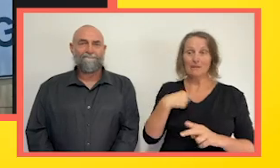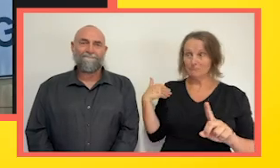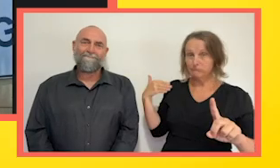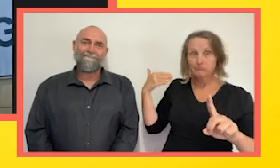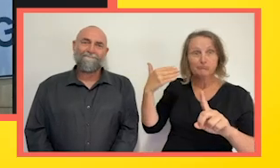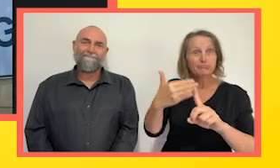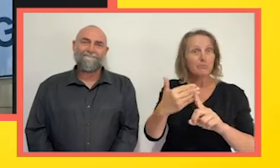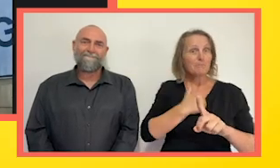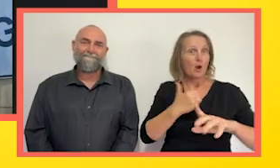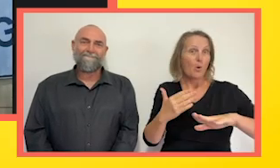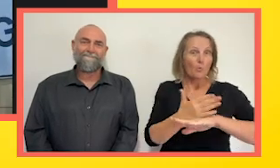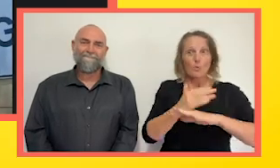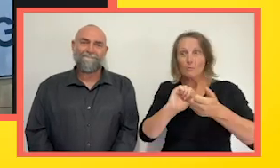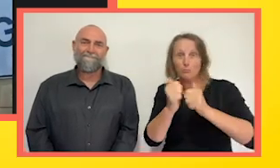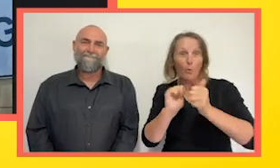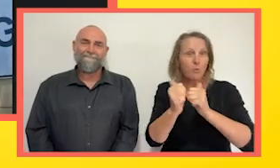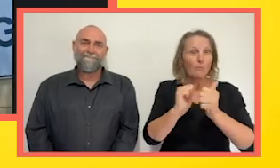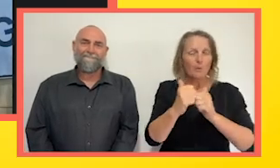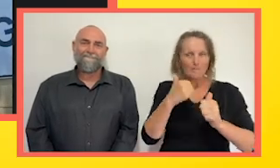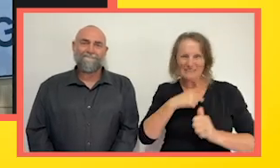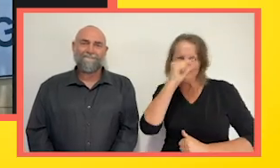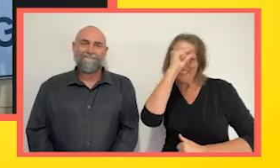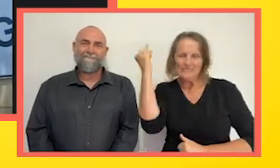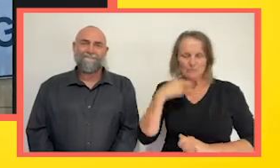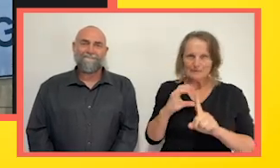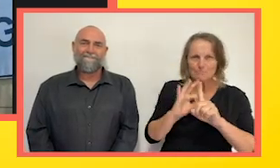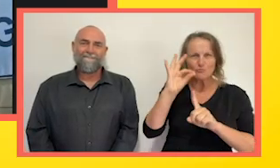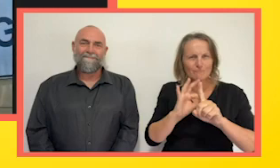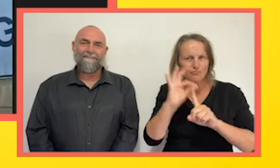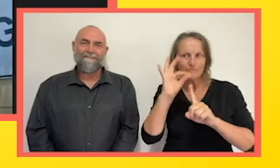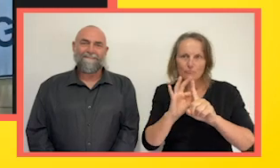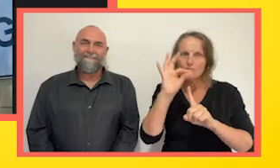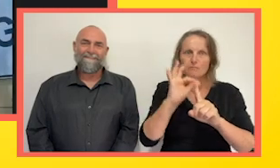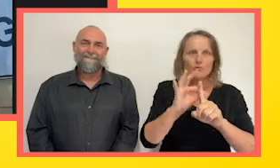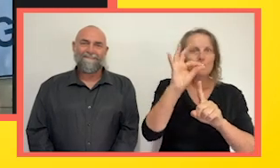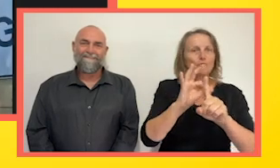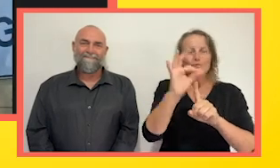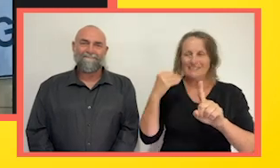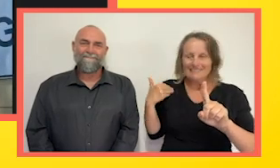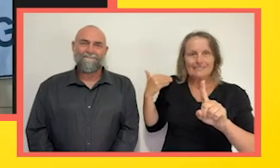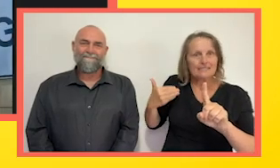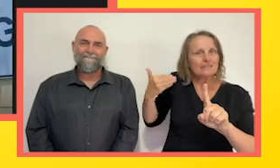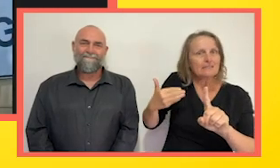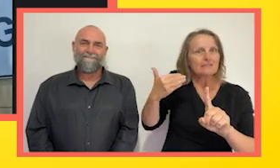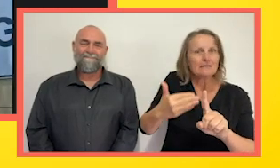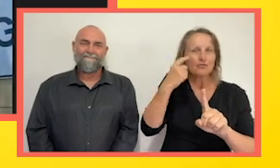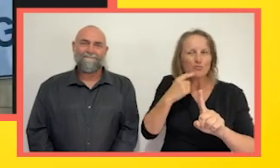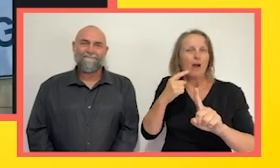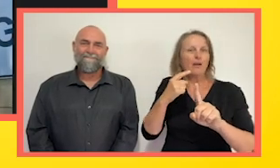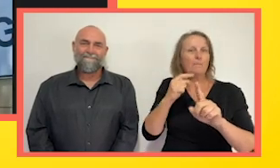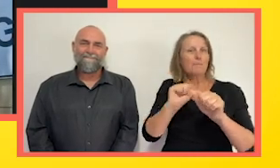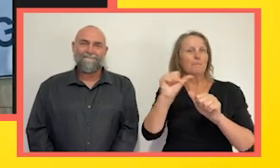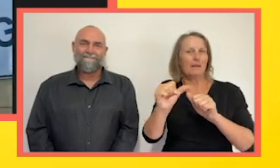whole career, I've always just really had a focus on improving kind of day in, day out and trying to be a better bocce